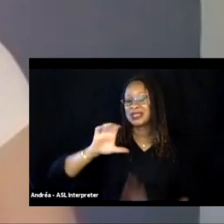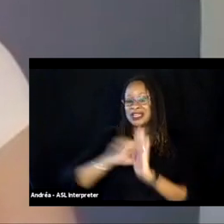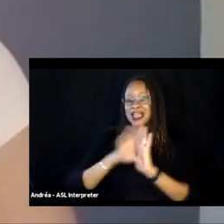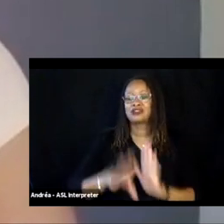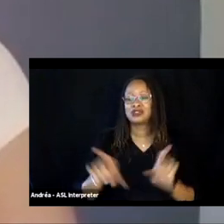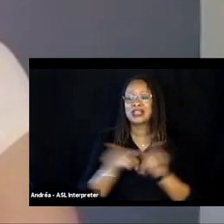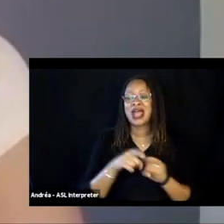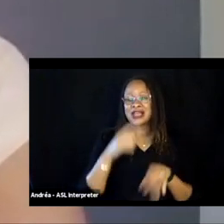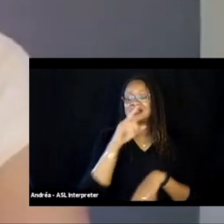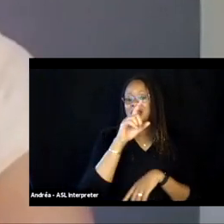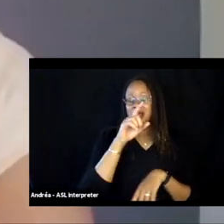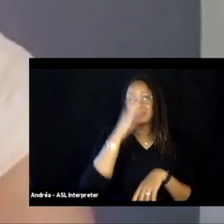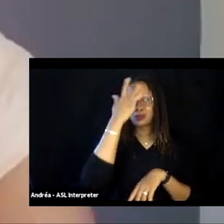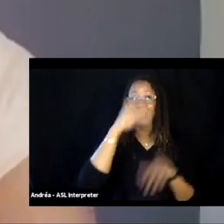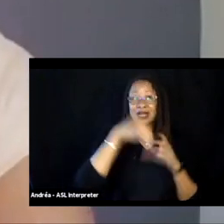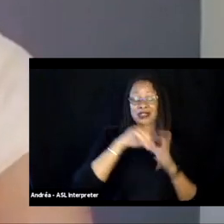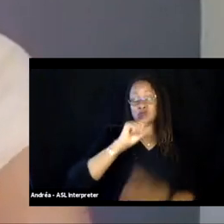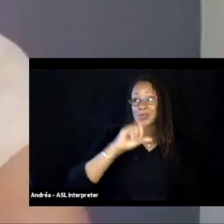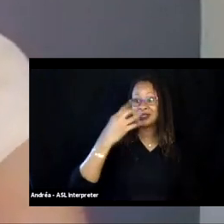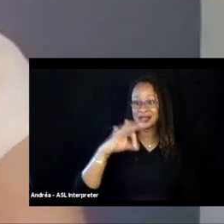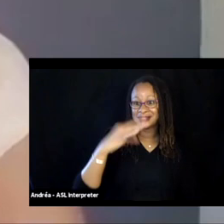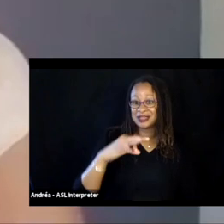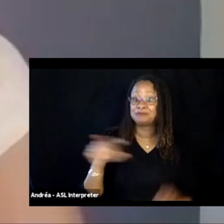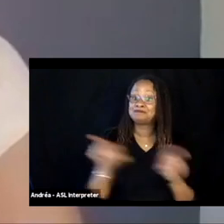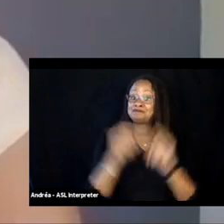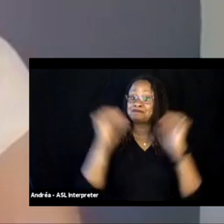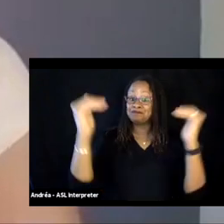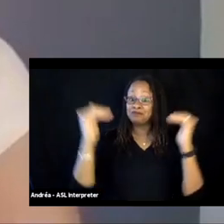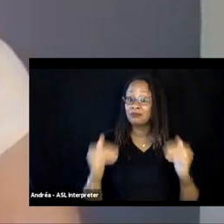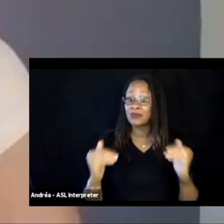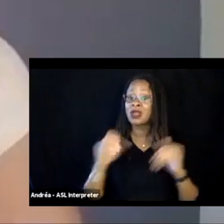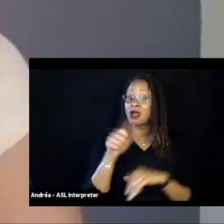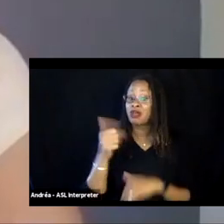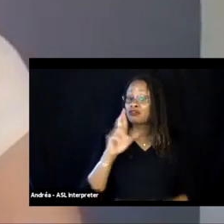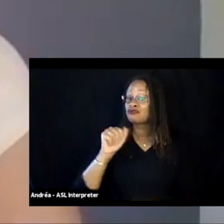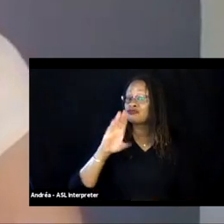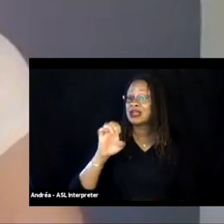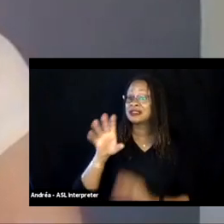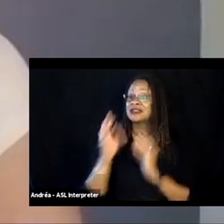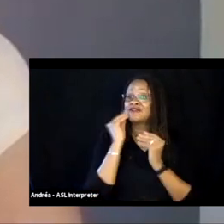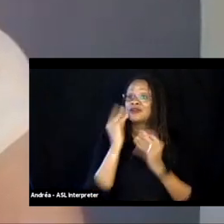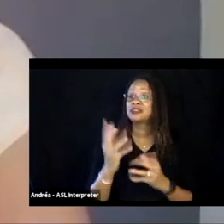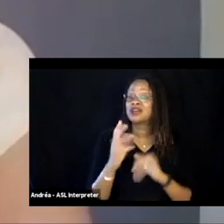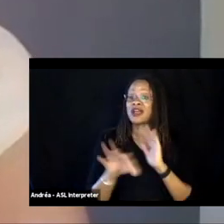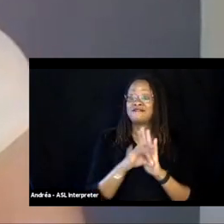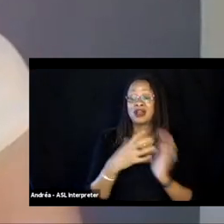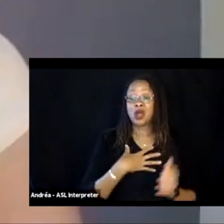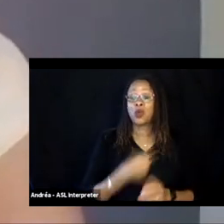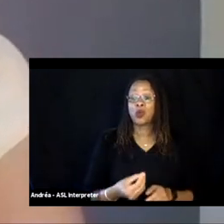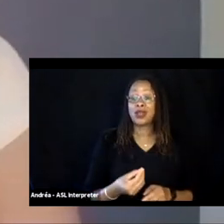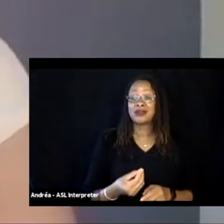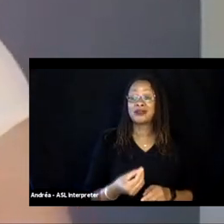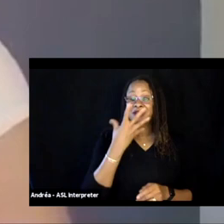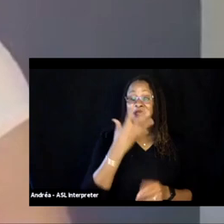in 2019. Moving on to other race findings, we find that white characters were more